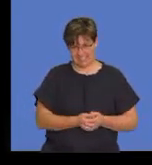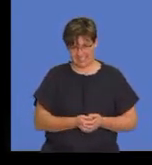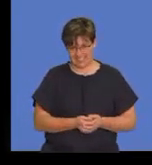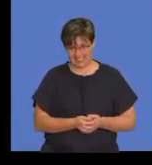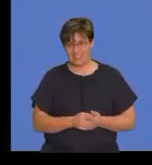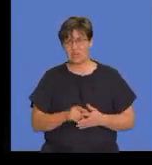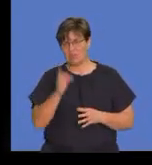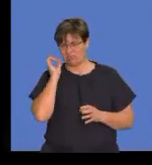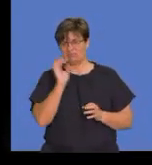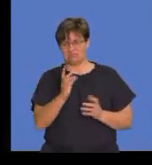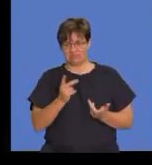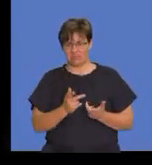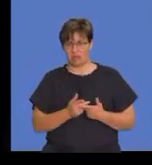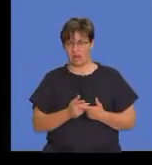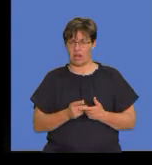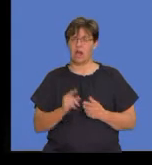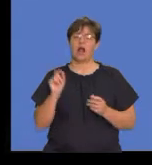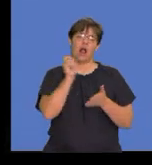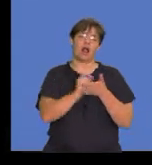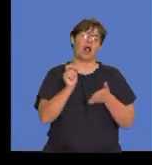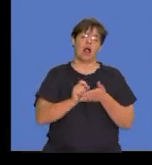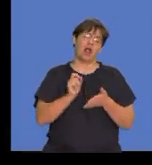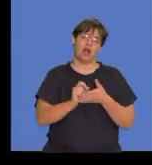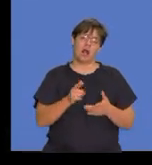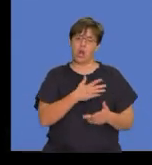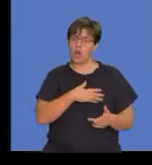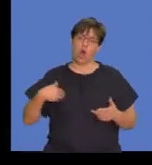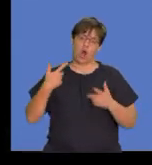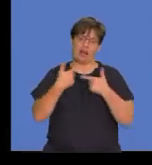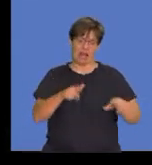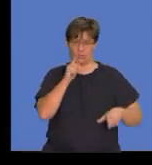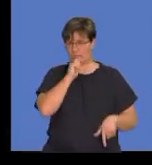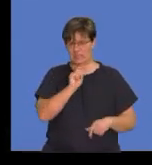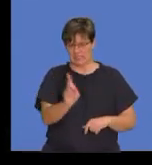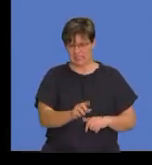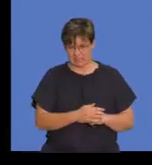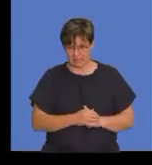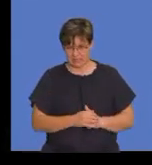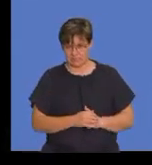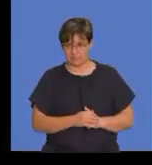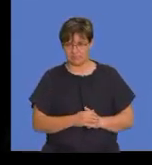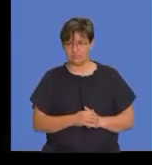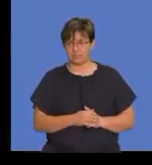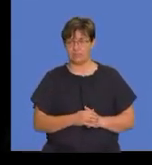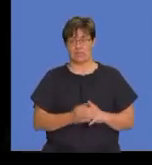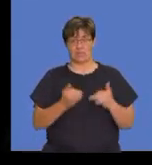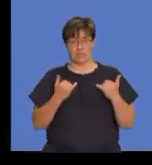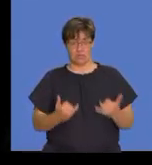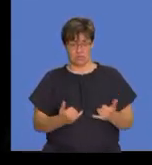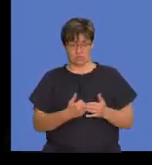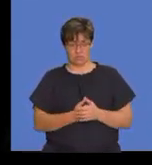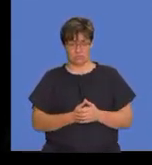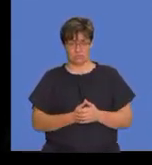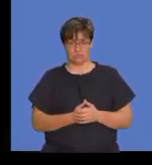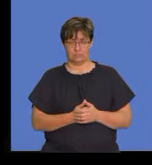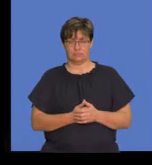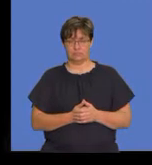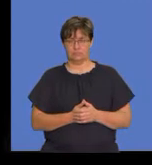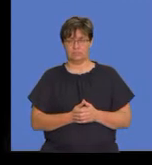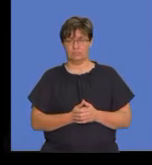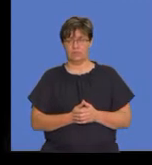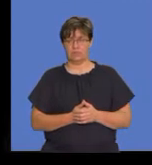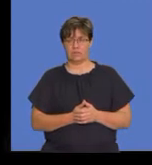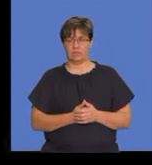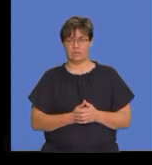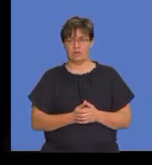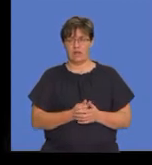just, speak about them and not have to dwell into the language itself. Now, the other